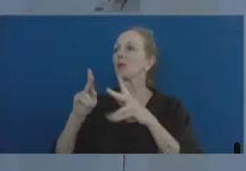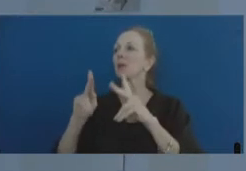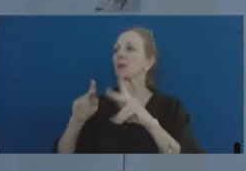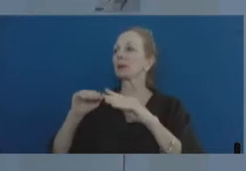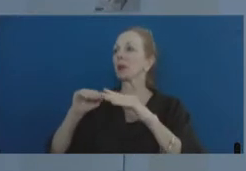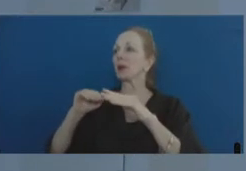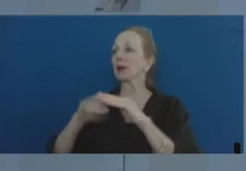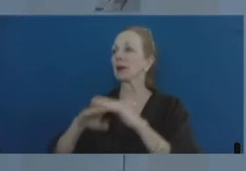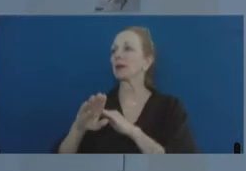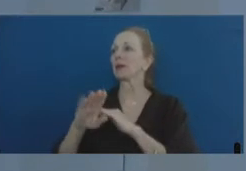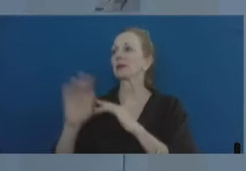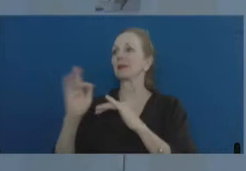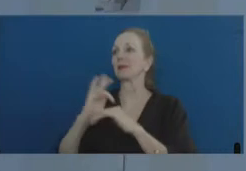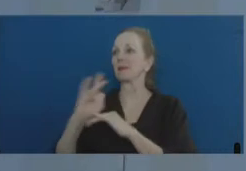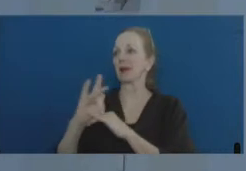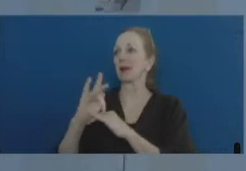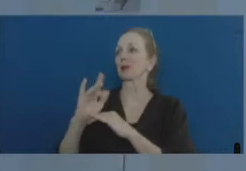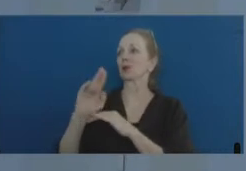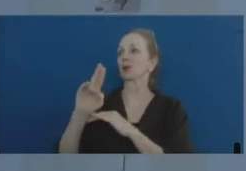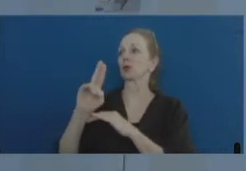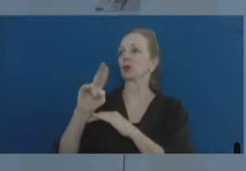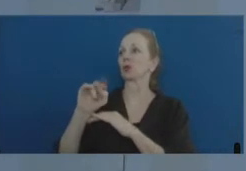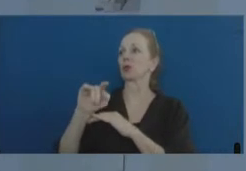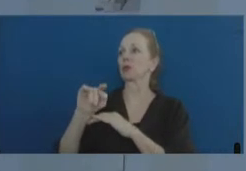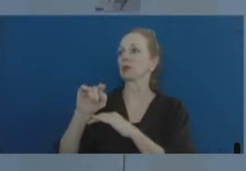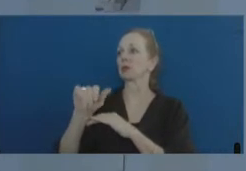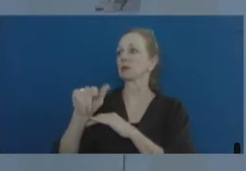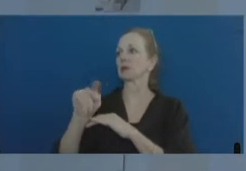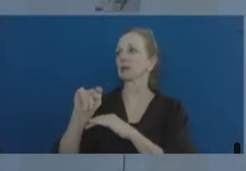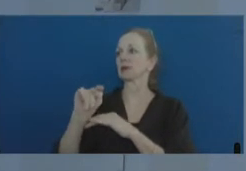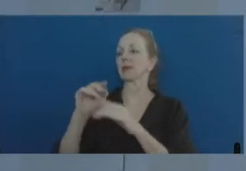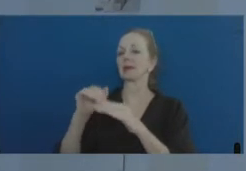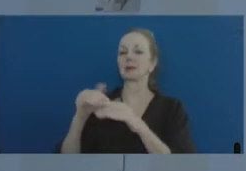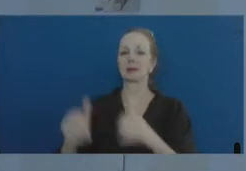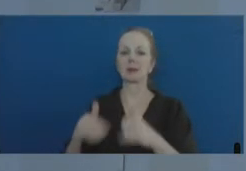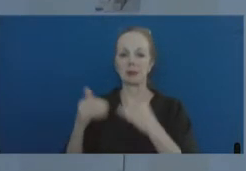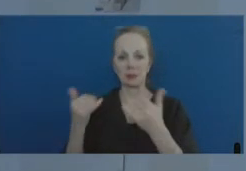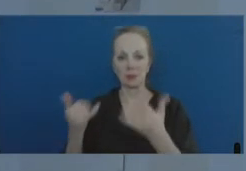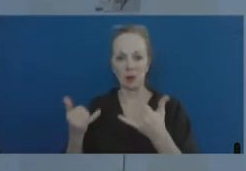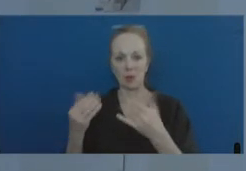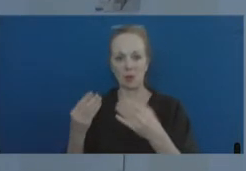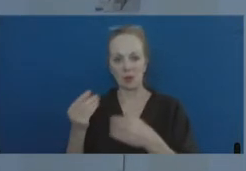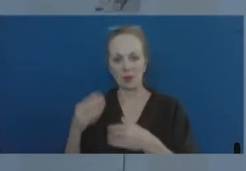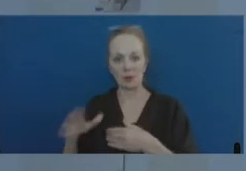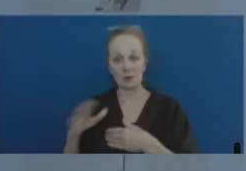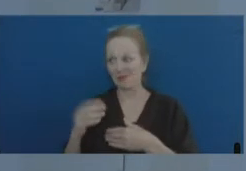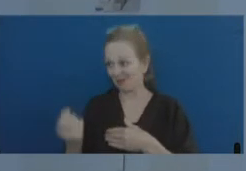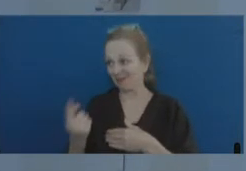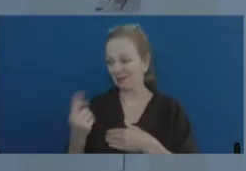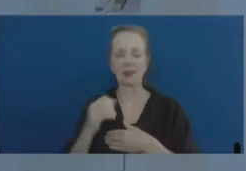units in some of these existing properties. Does that make sense? Mm-hmm. Yeah. Okay, thanks Thank so much. You.